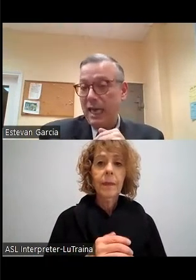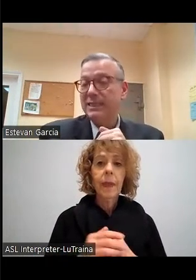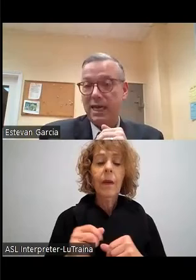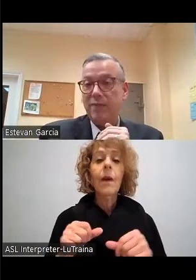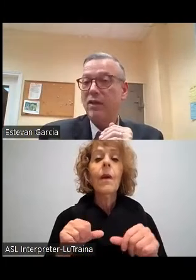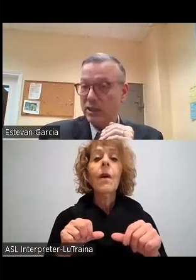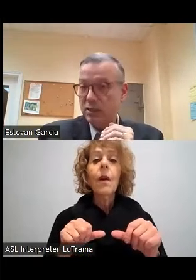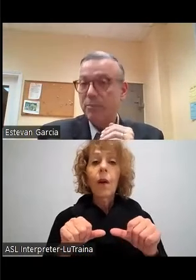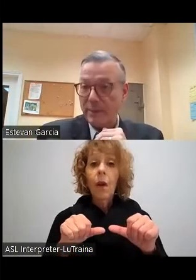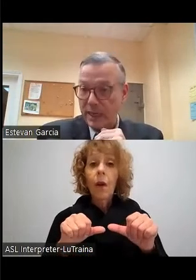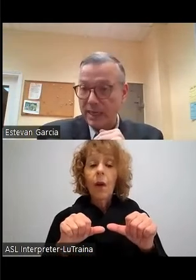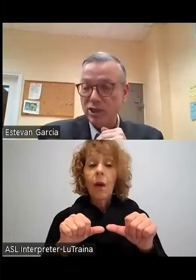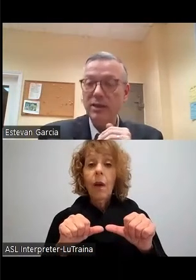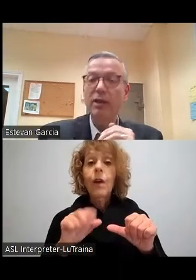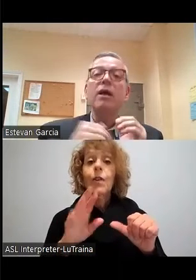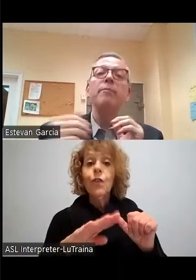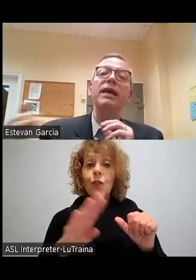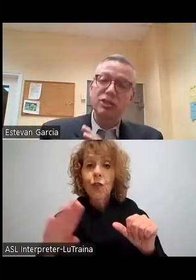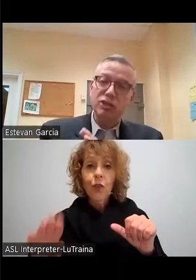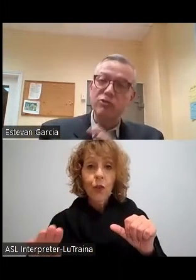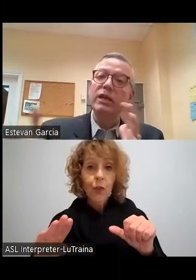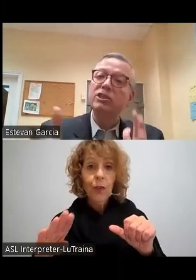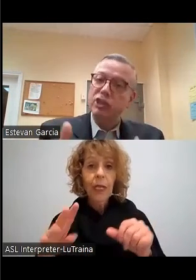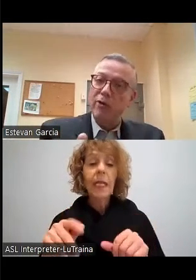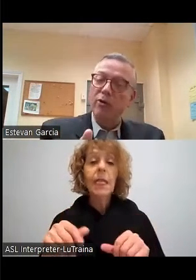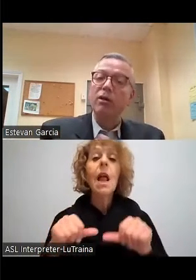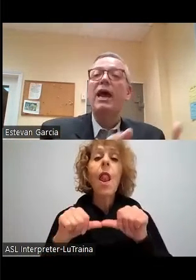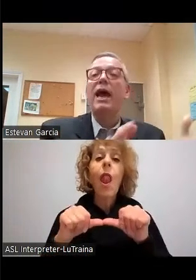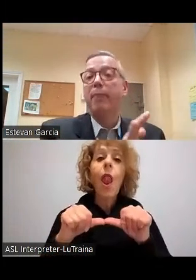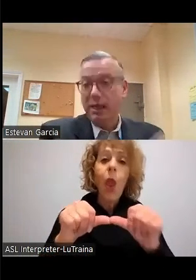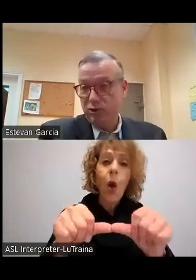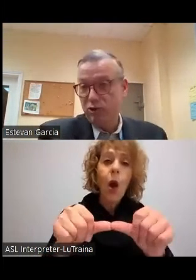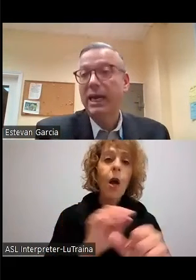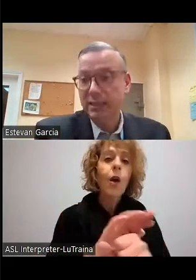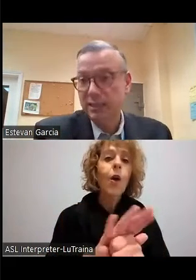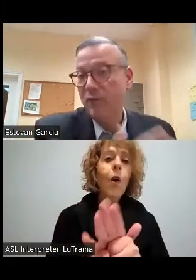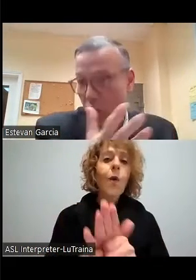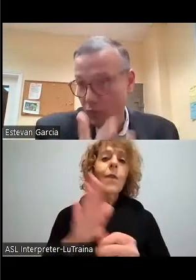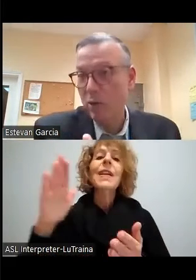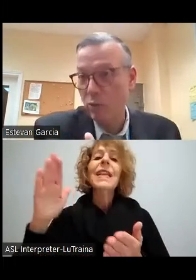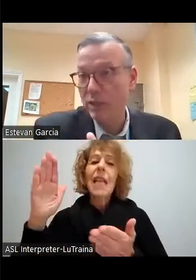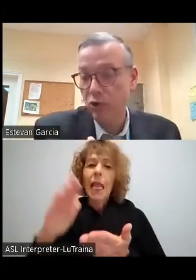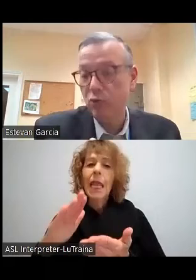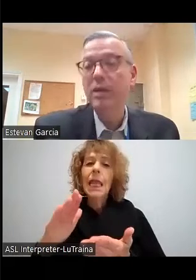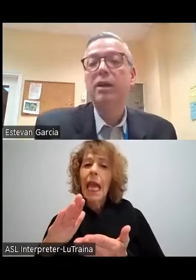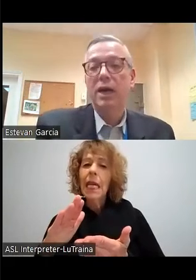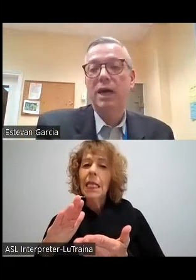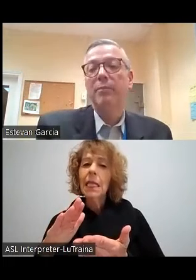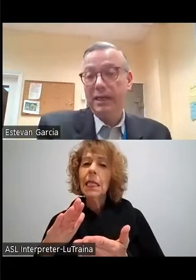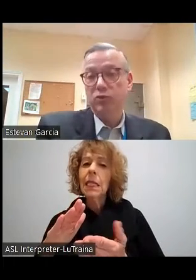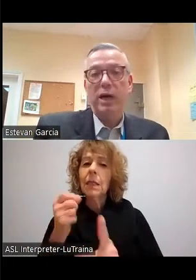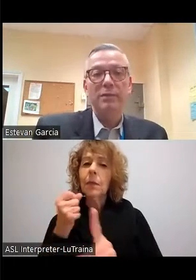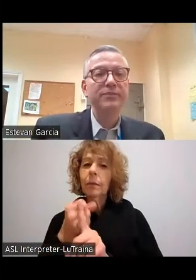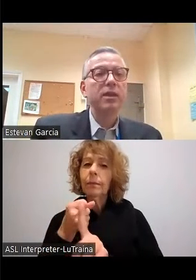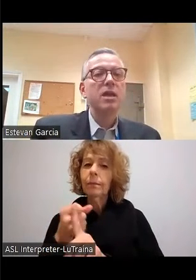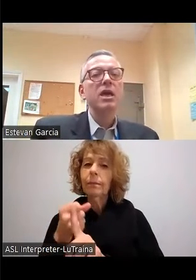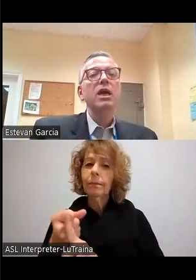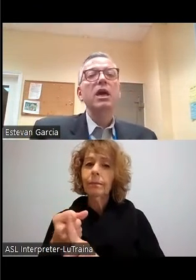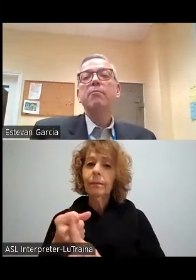significantly less than in the adult population, because children in general had milder cases of COVID, I would assume, as